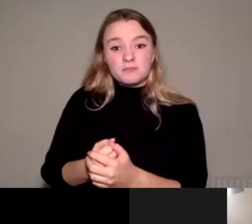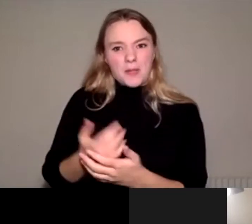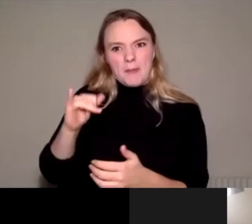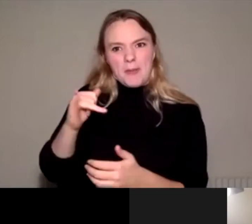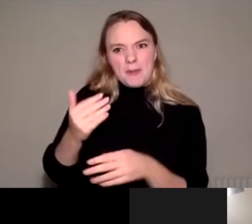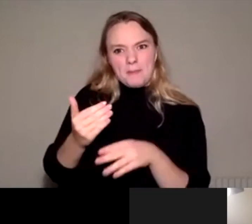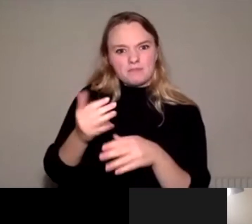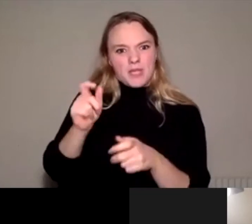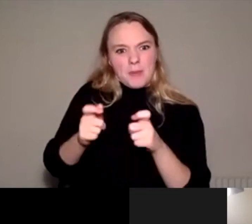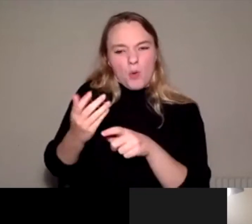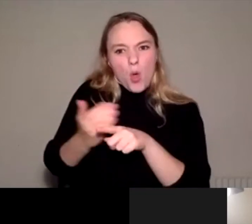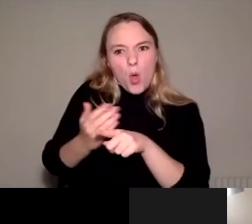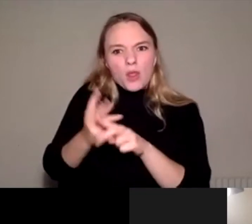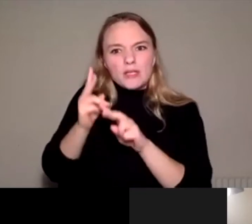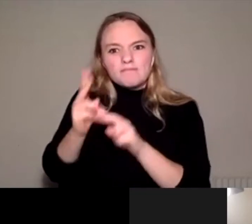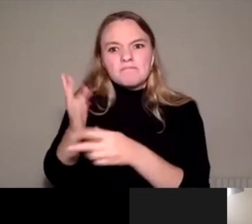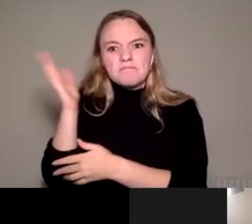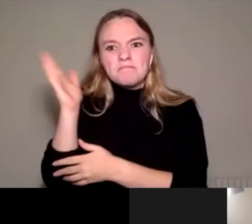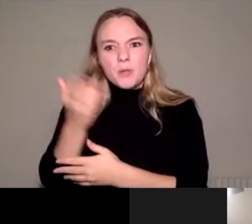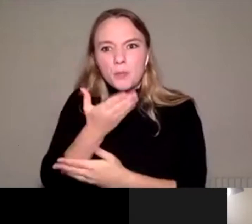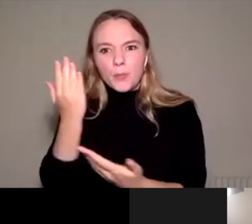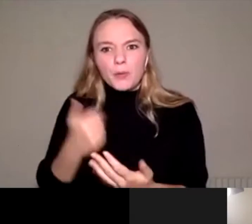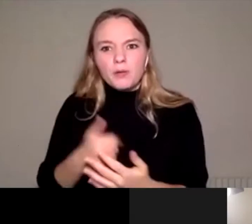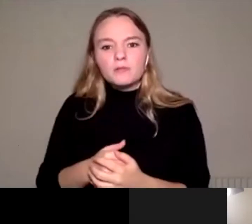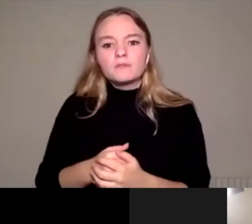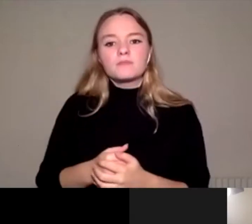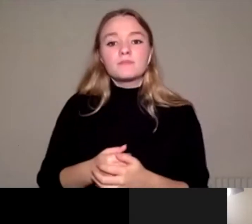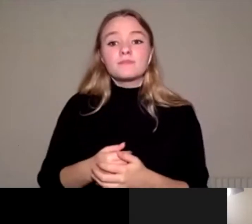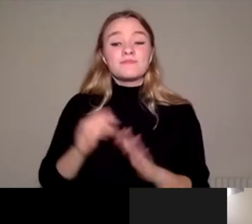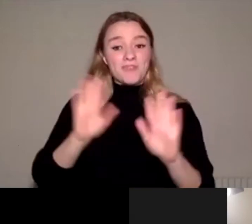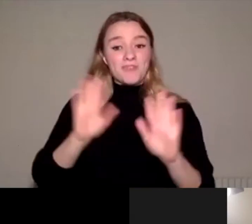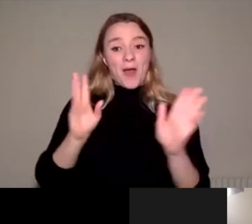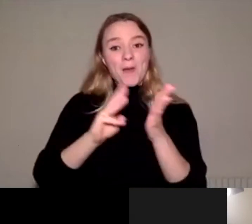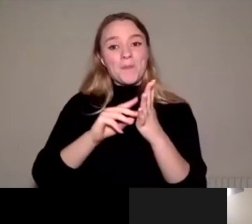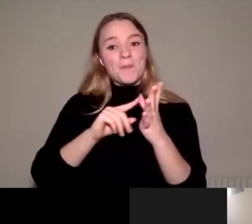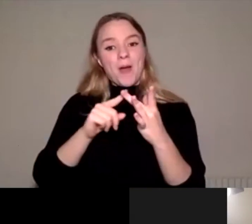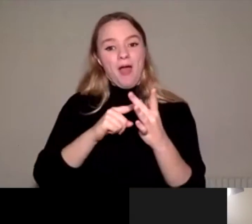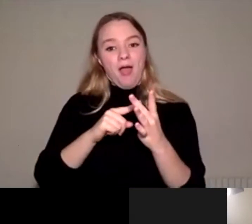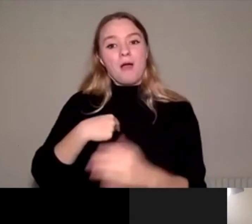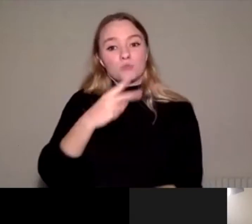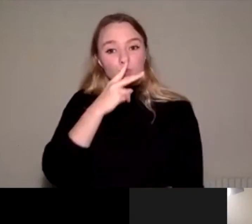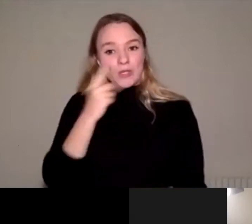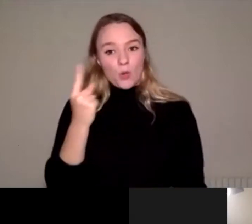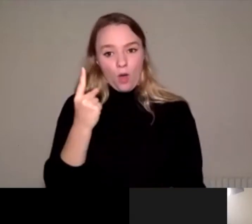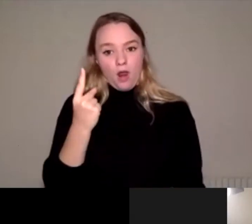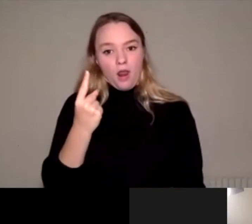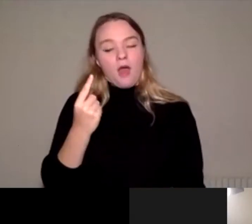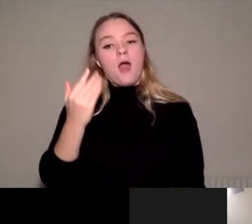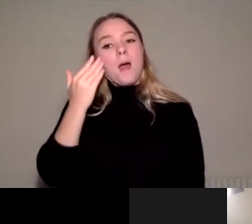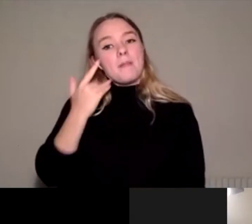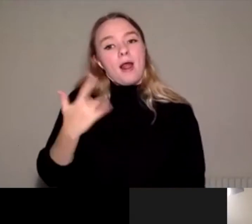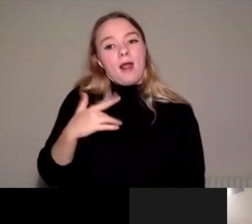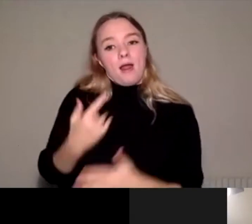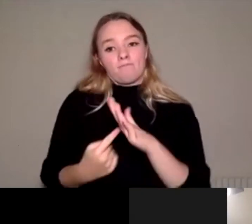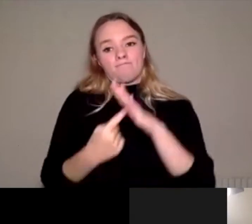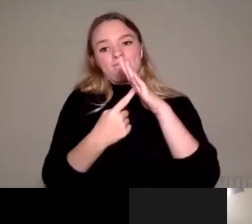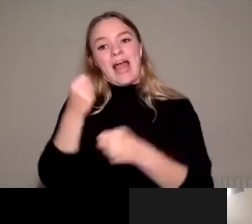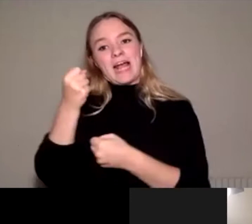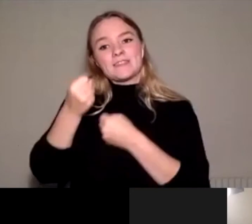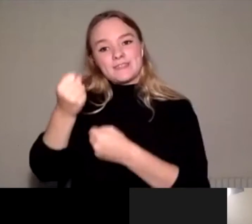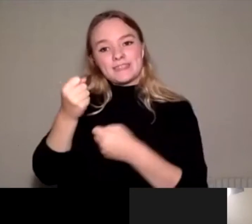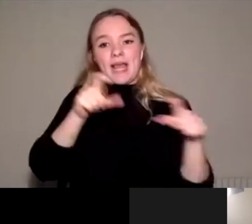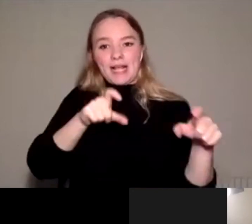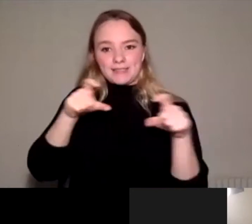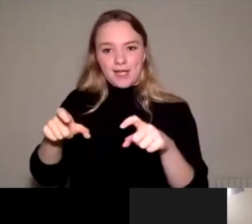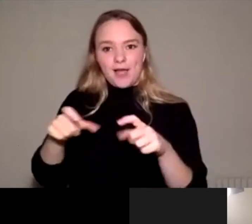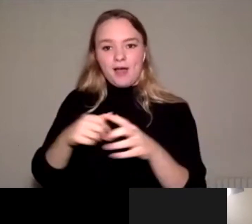talk, and then we'll go from there. Okay, perfect. So hi, I'm Maia, I'm 21. I'm a Black Lives Matter activist in Exeter